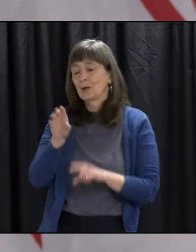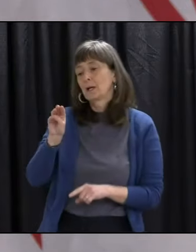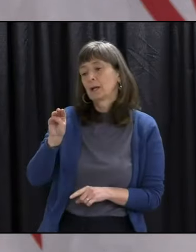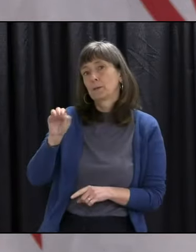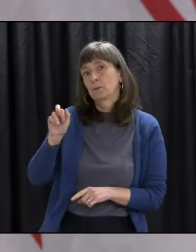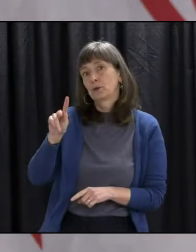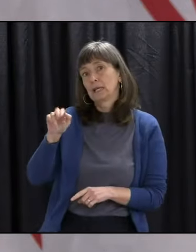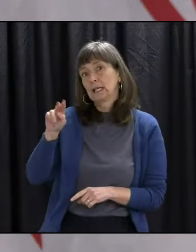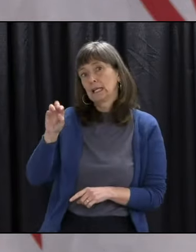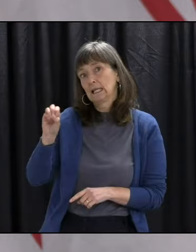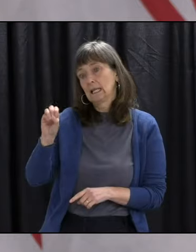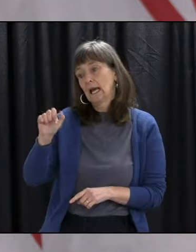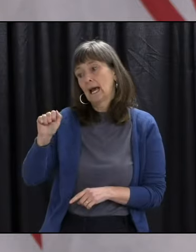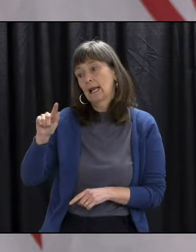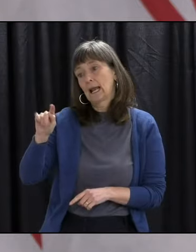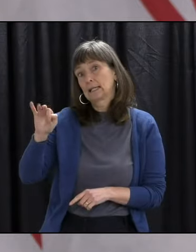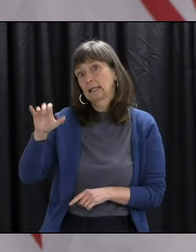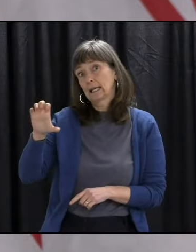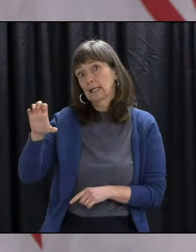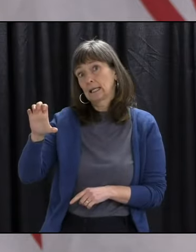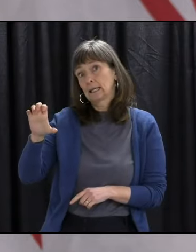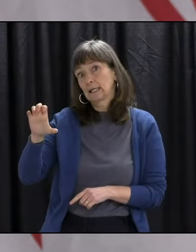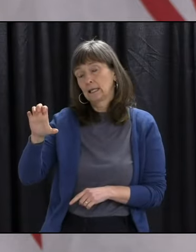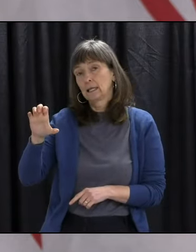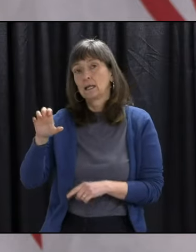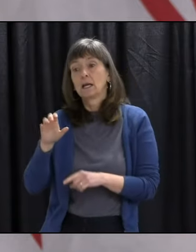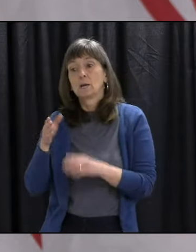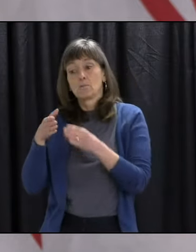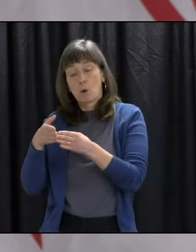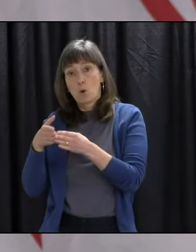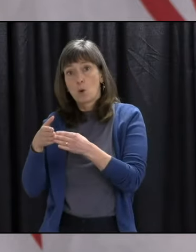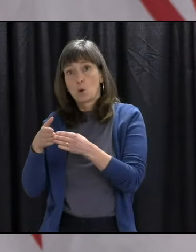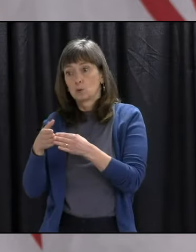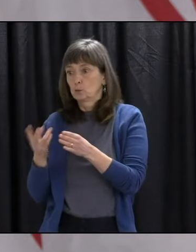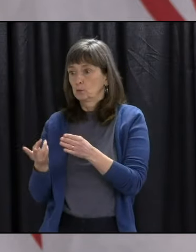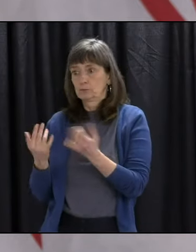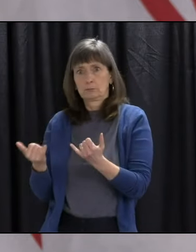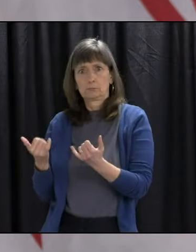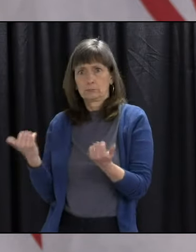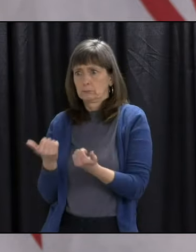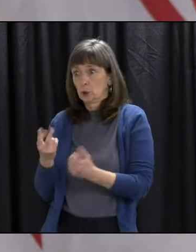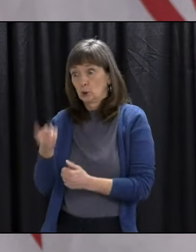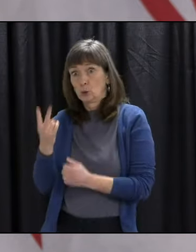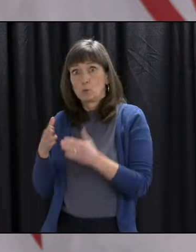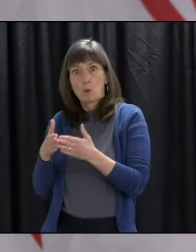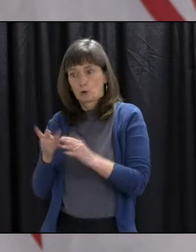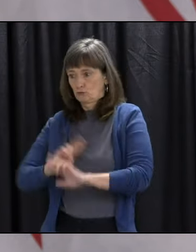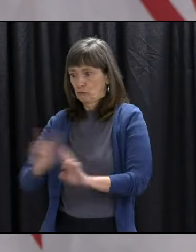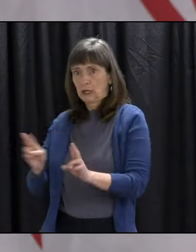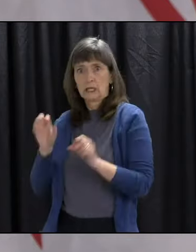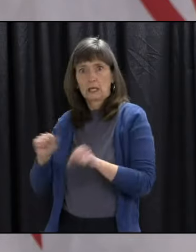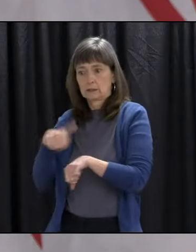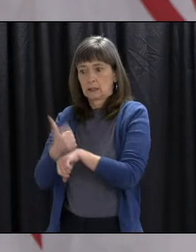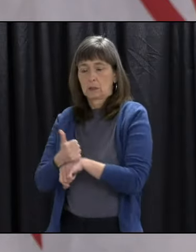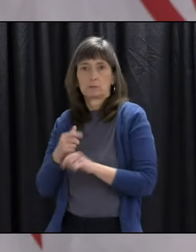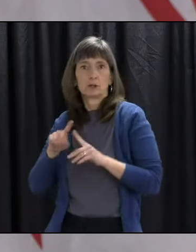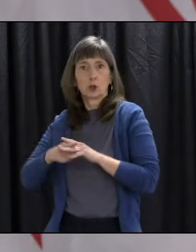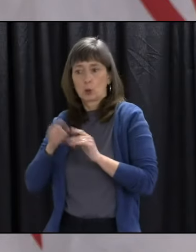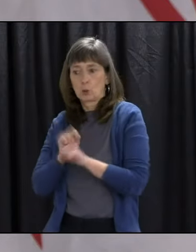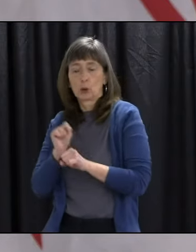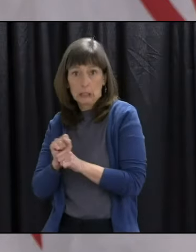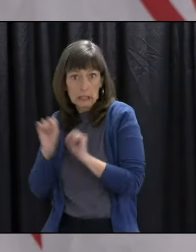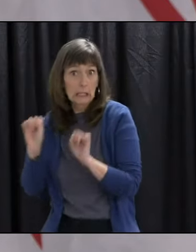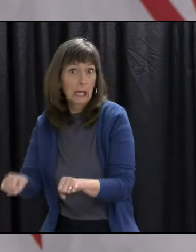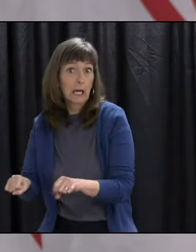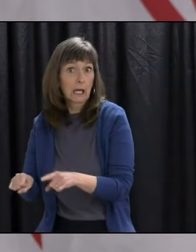have capacity in their system, currently with 2 ships that are currently tied up and ready to respond. And even with the ships